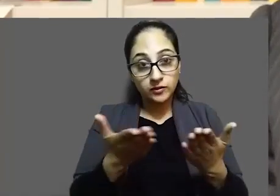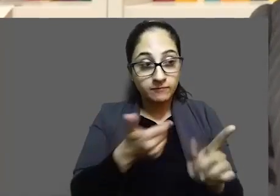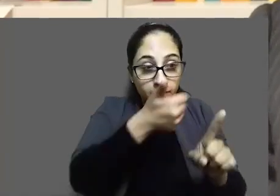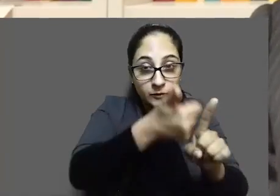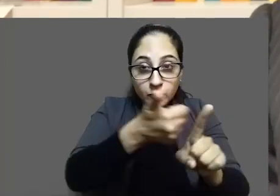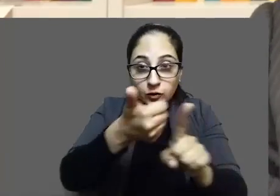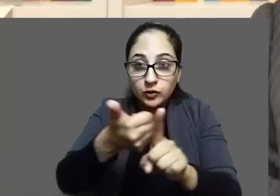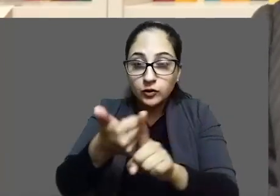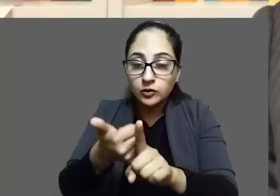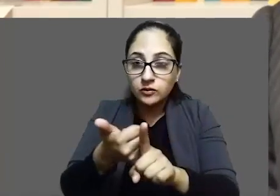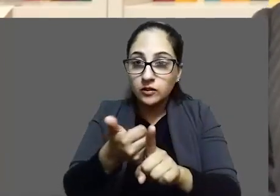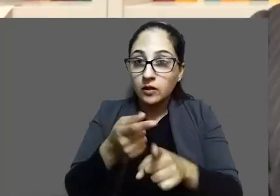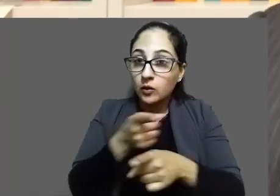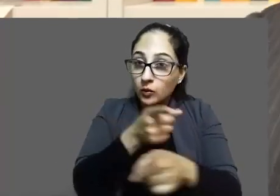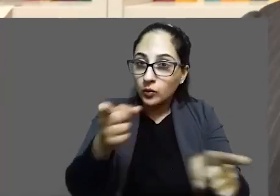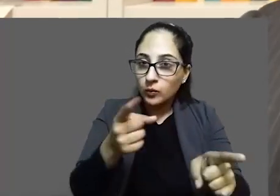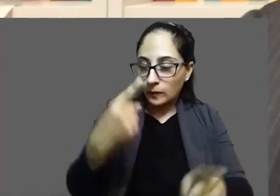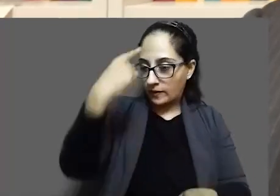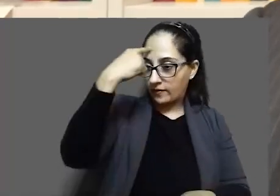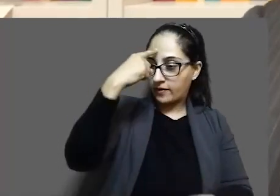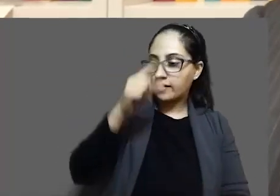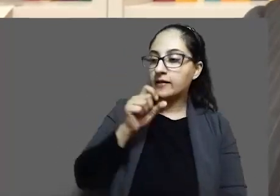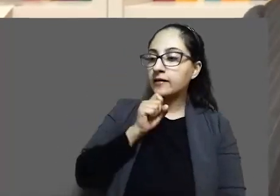does Imam Ali mean to you?